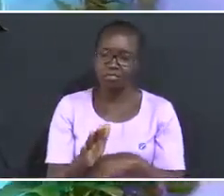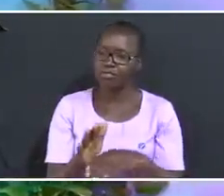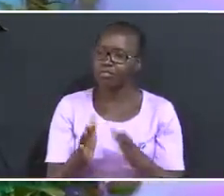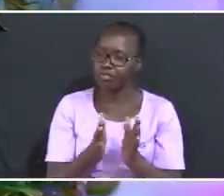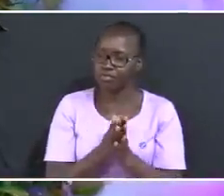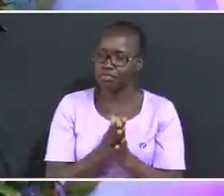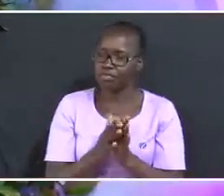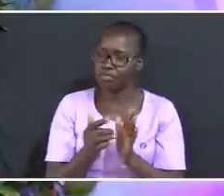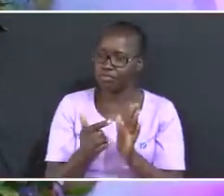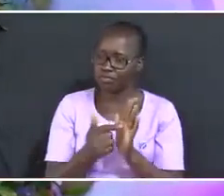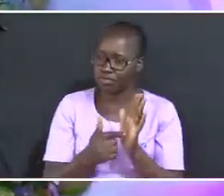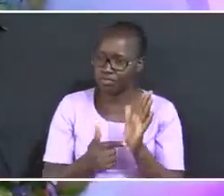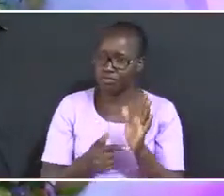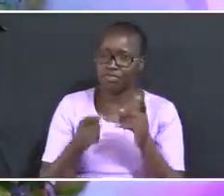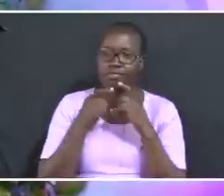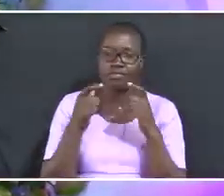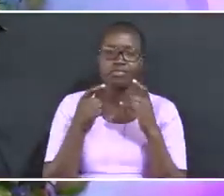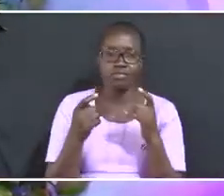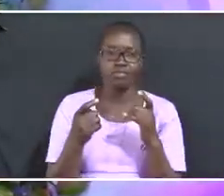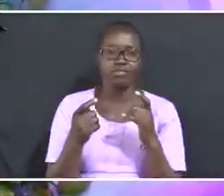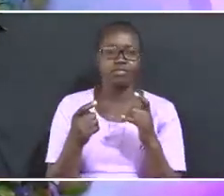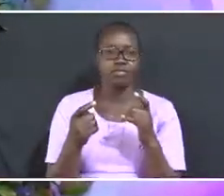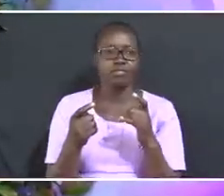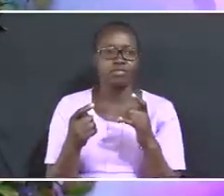restrictions of freedom.